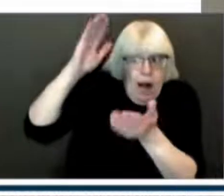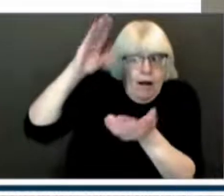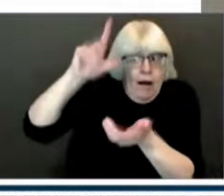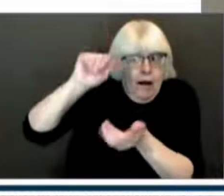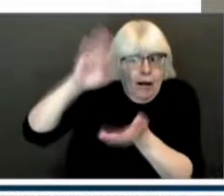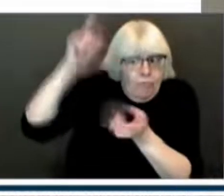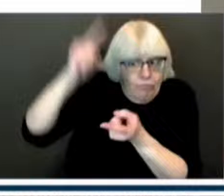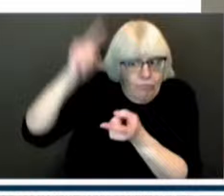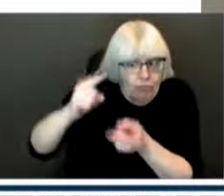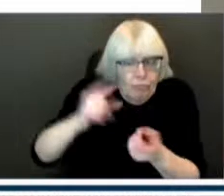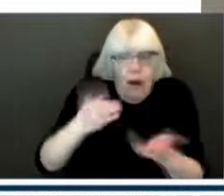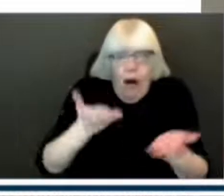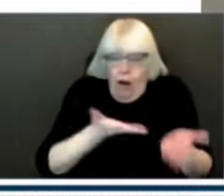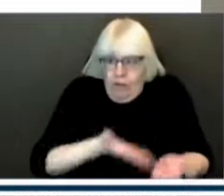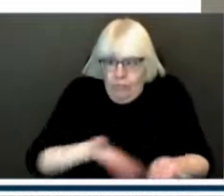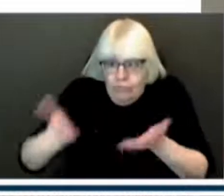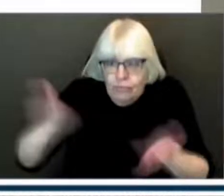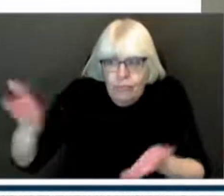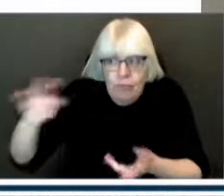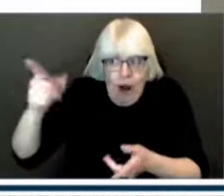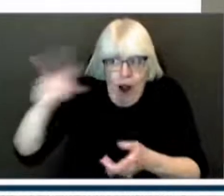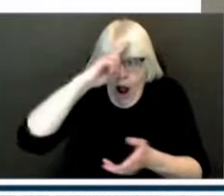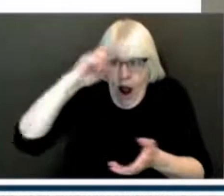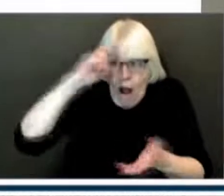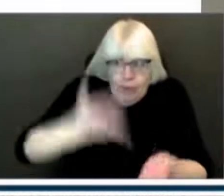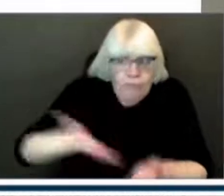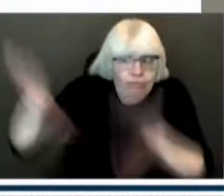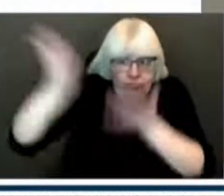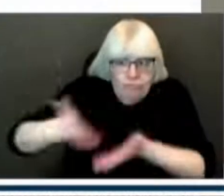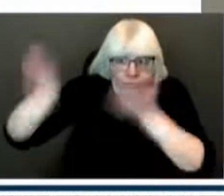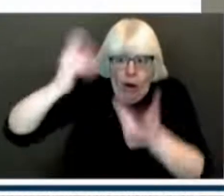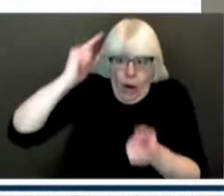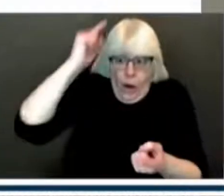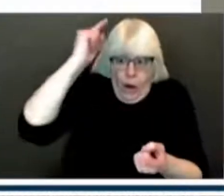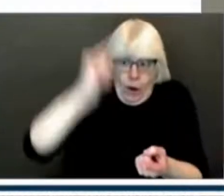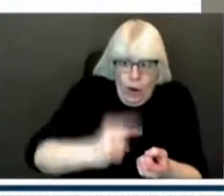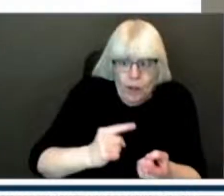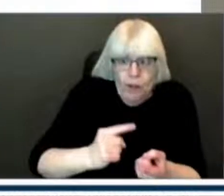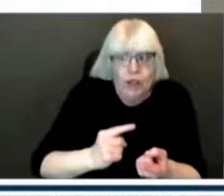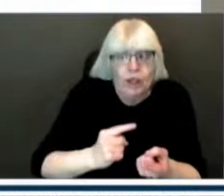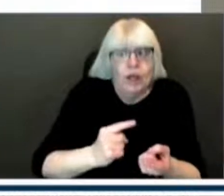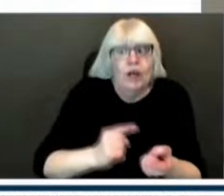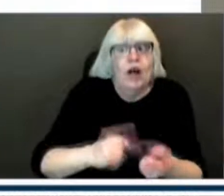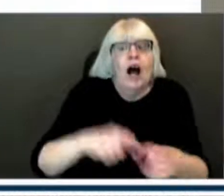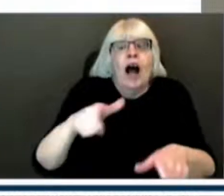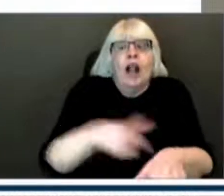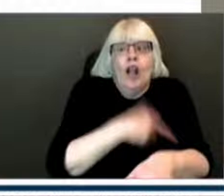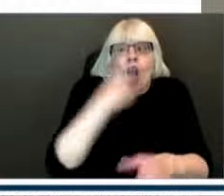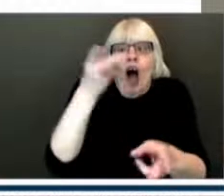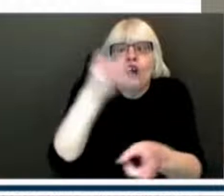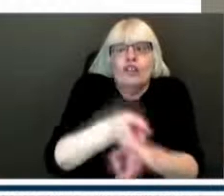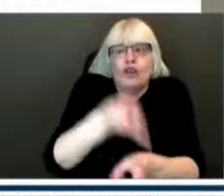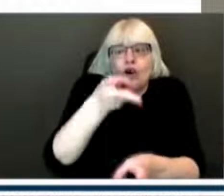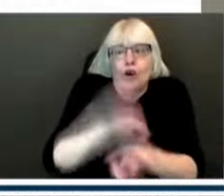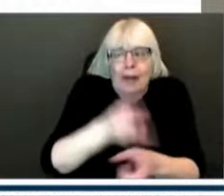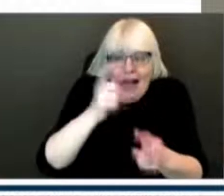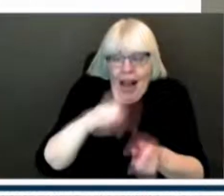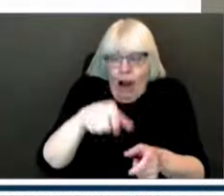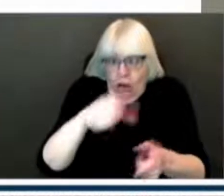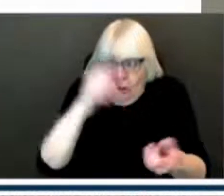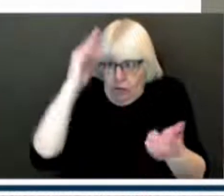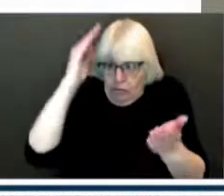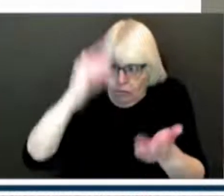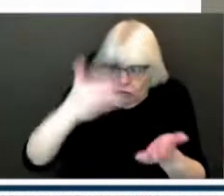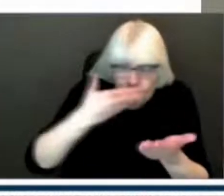in cases in long-term care and other vulnerable settings, improvements in our health system capacity and workforce pressures,